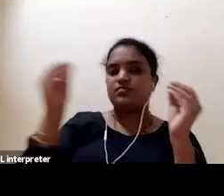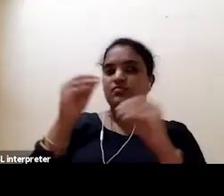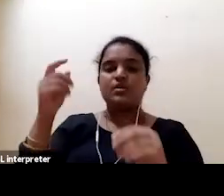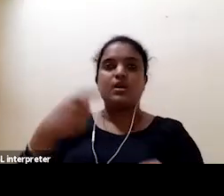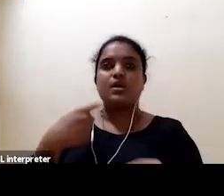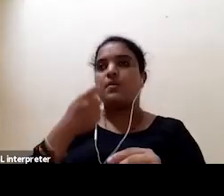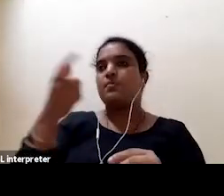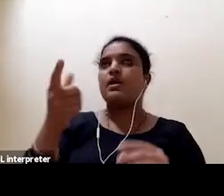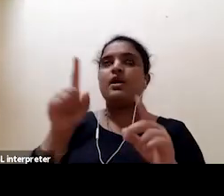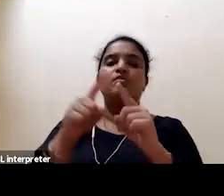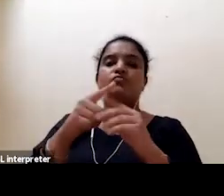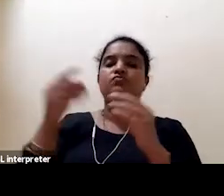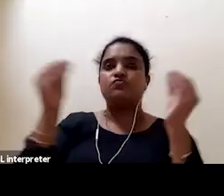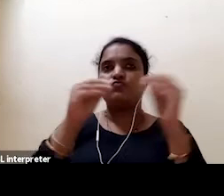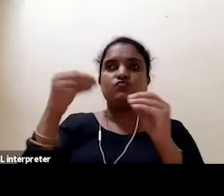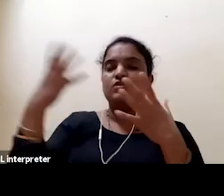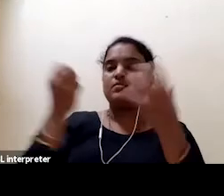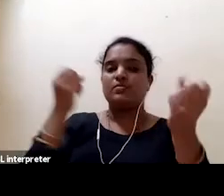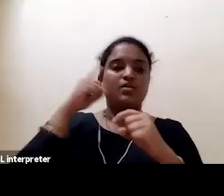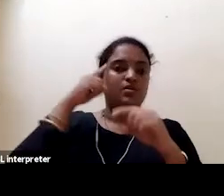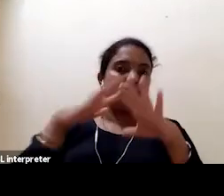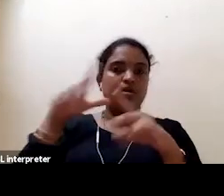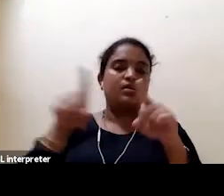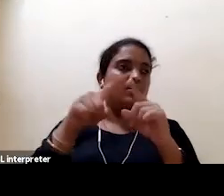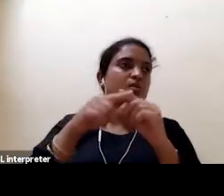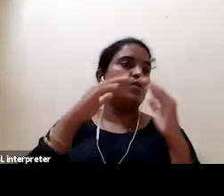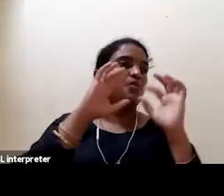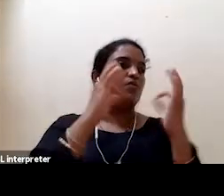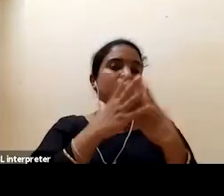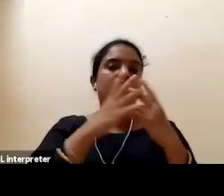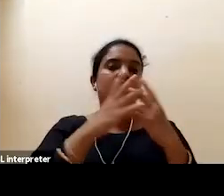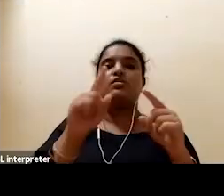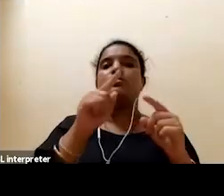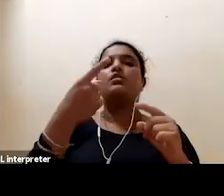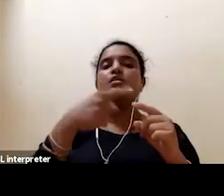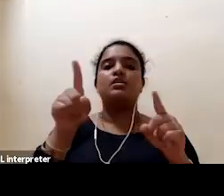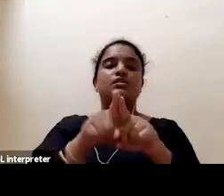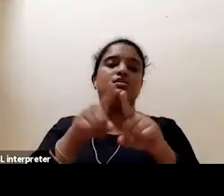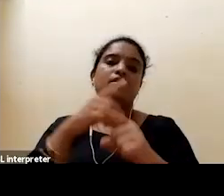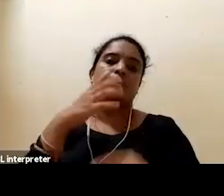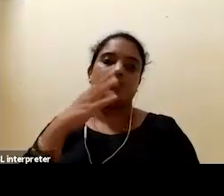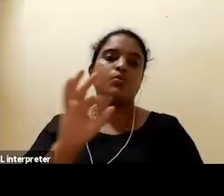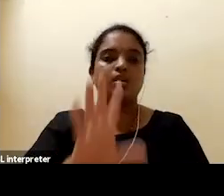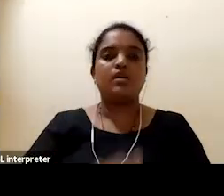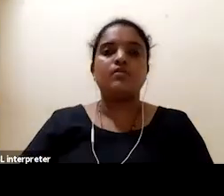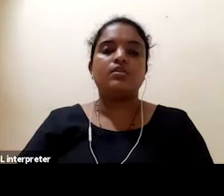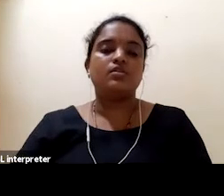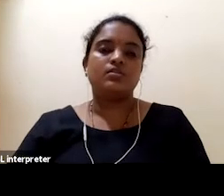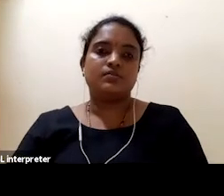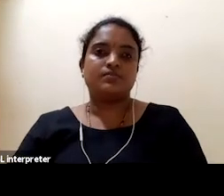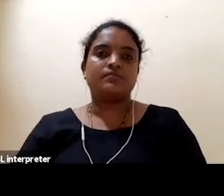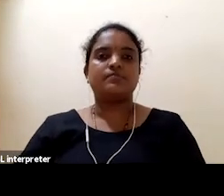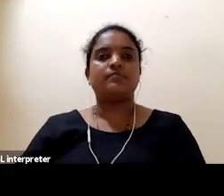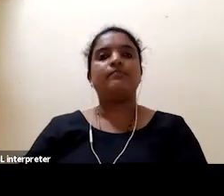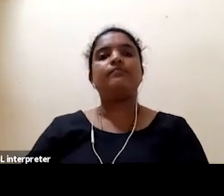money in buying all the ingredients and have a plan of feeding their family, it better turn out right. So you have to follow these rules whenever you're